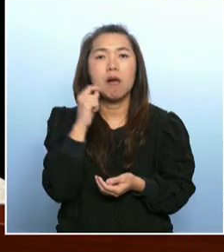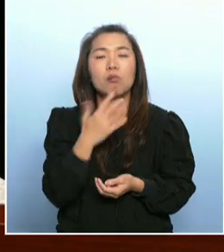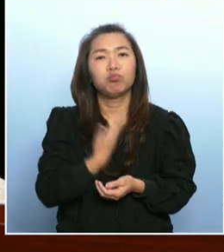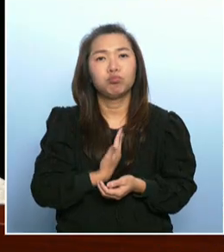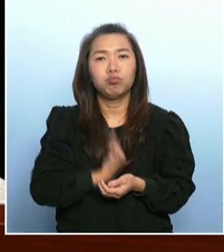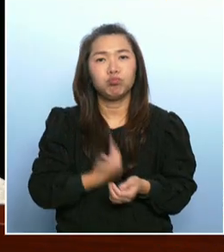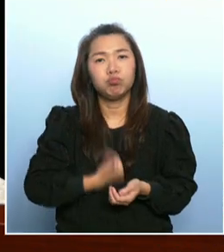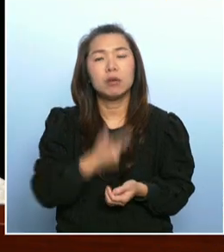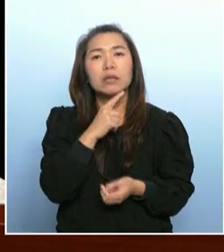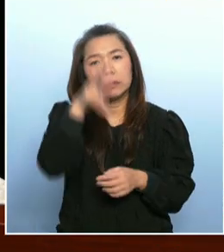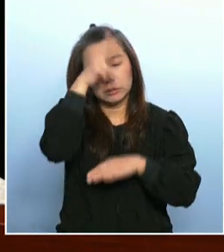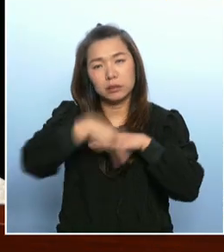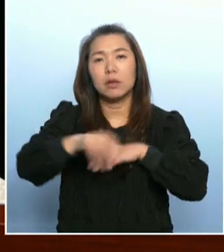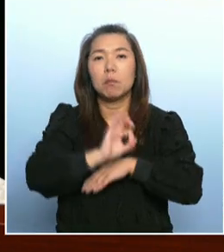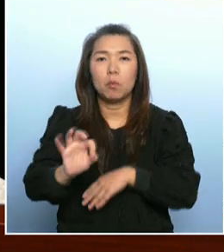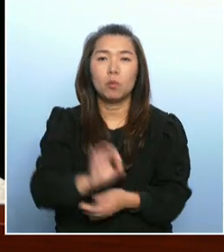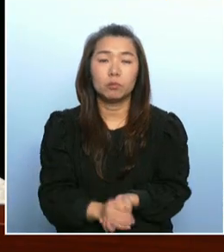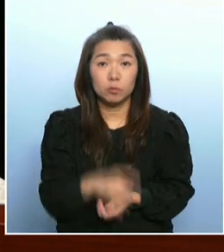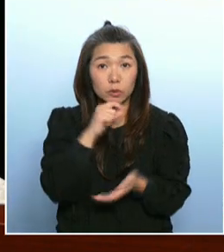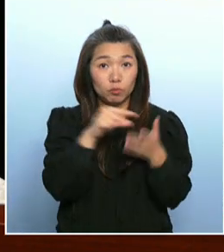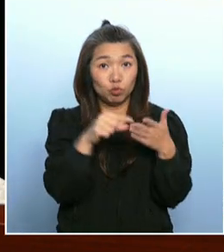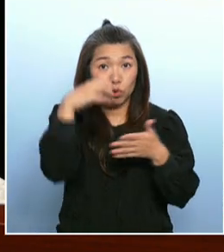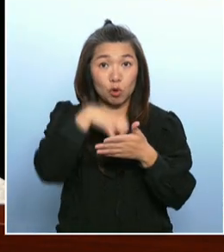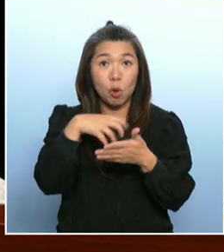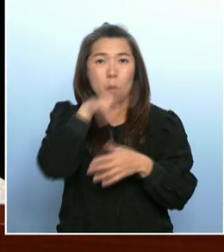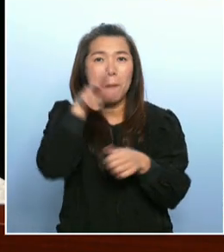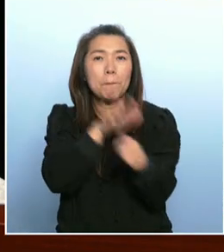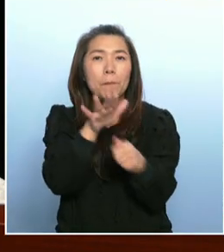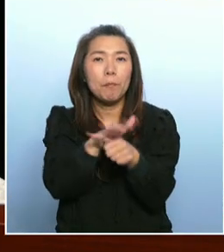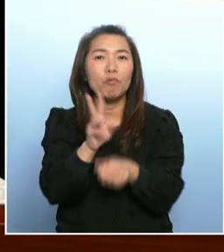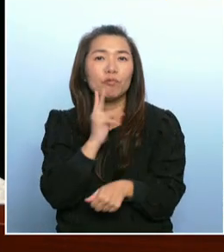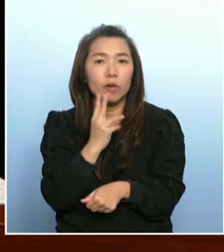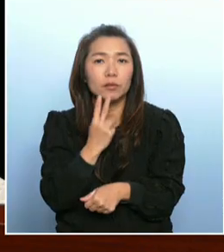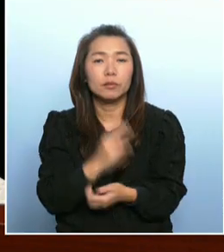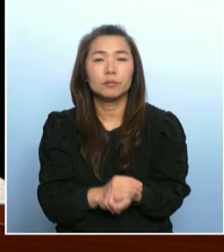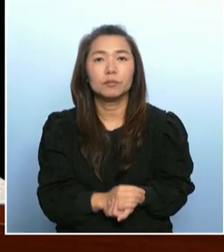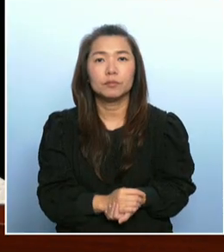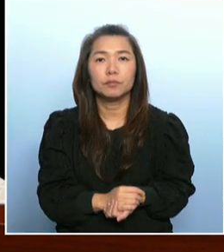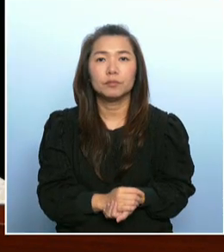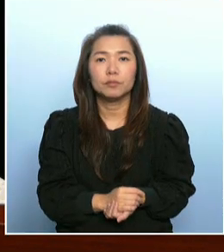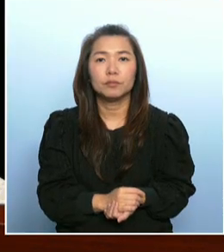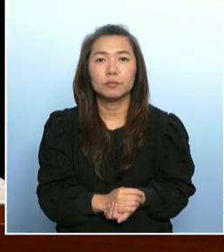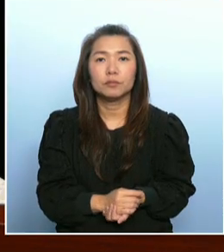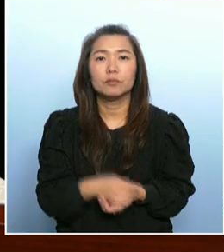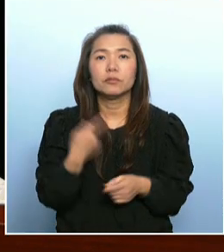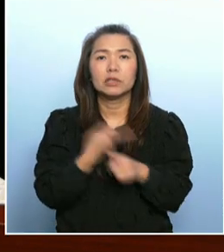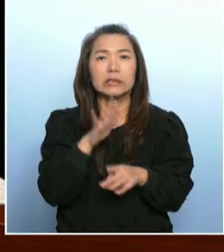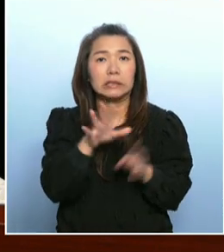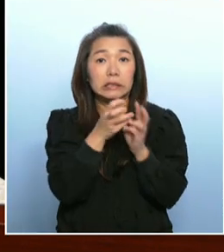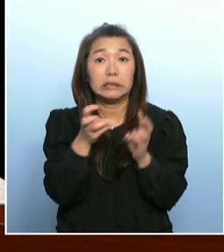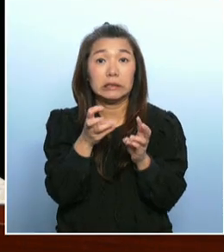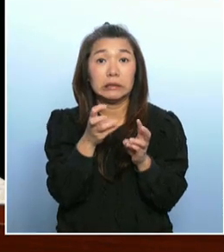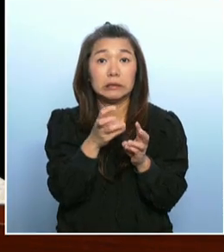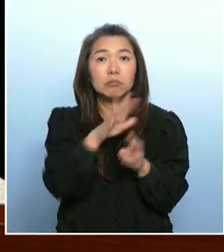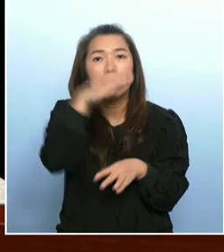there is no hearing impairment-friendly policies in residential care homes. There is no interpretation or